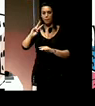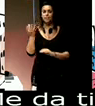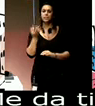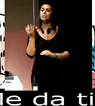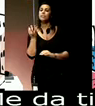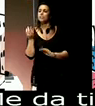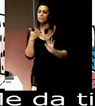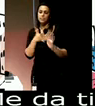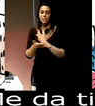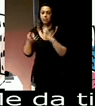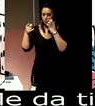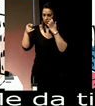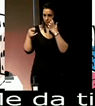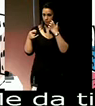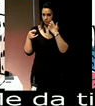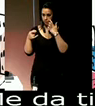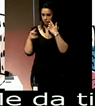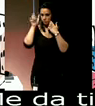I'm going to describe